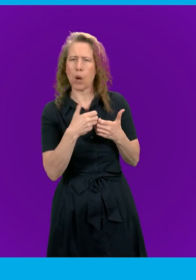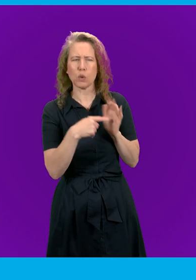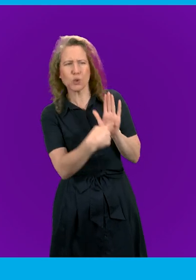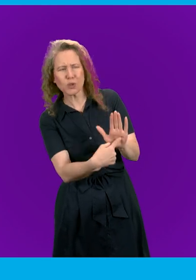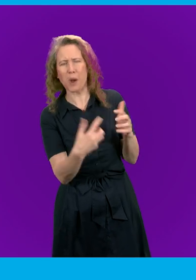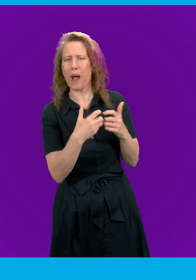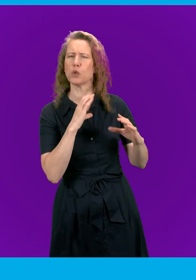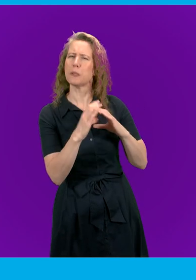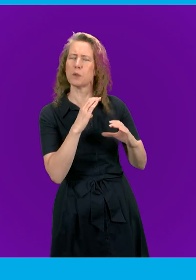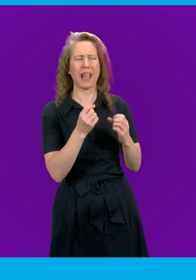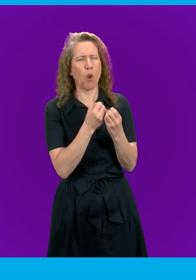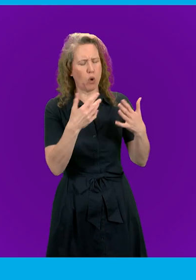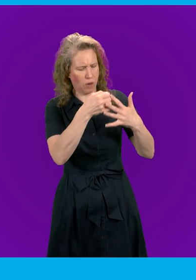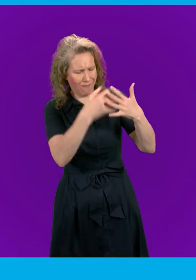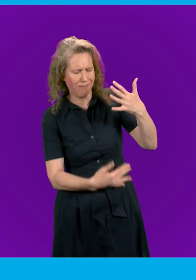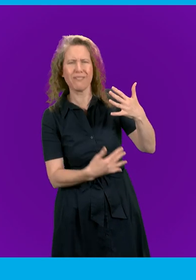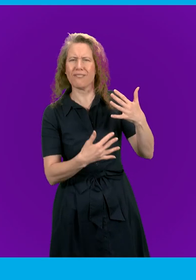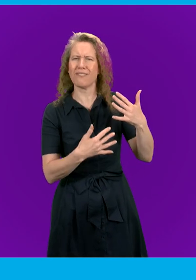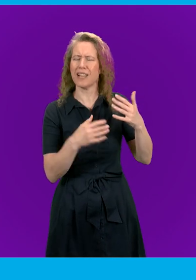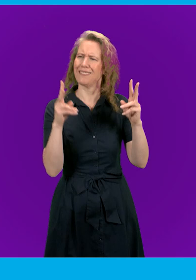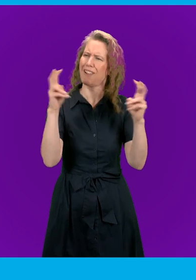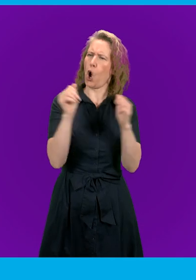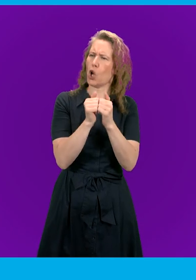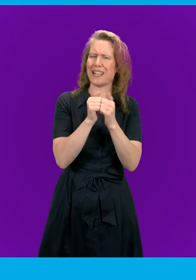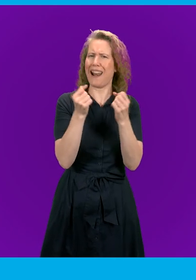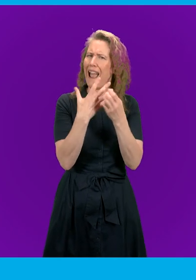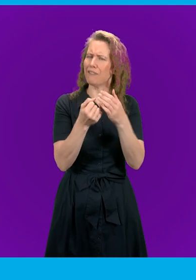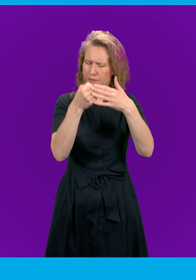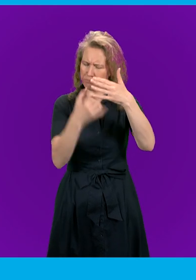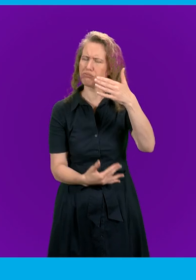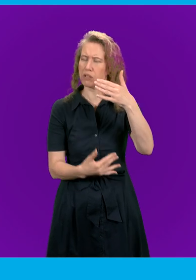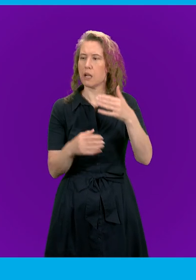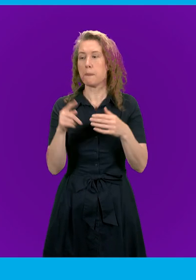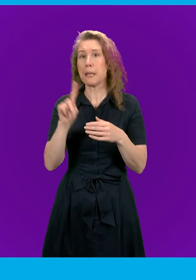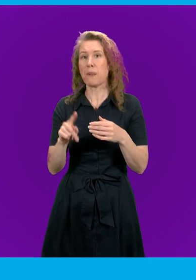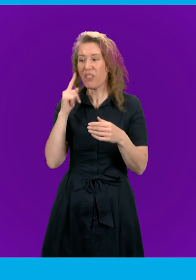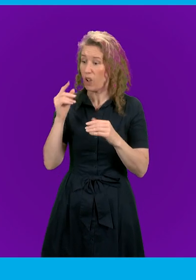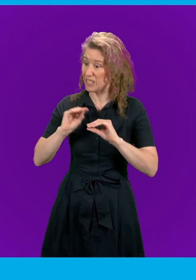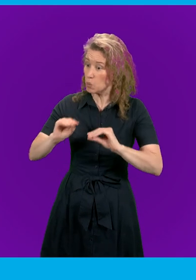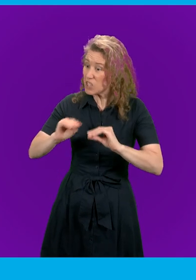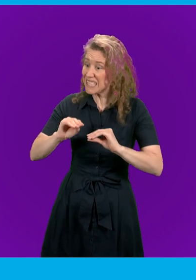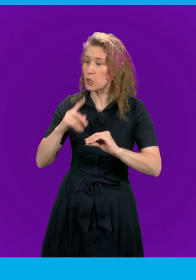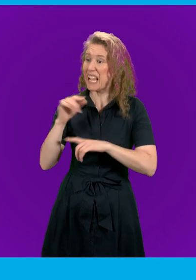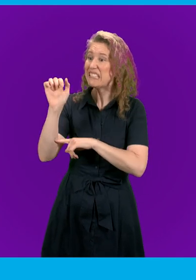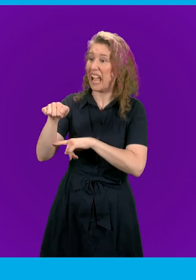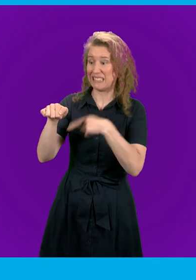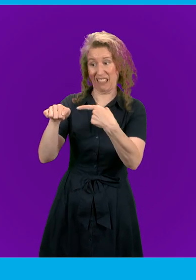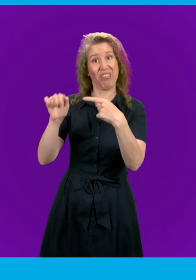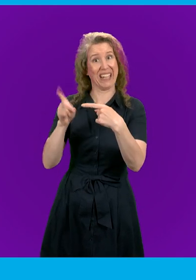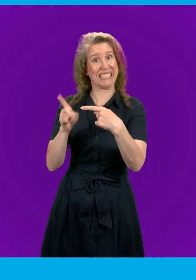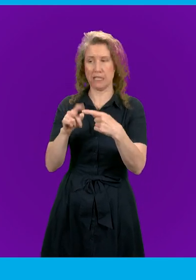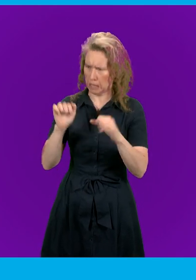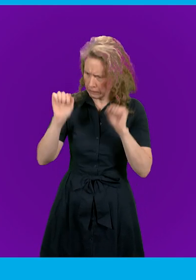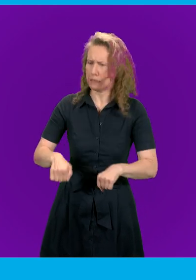of depth to the topic of consent, whereas I think people think, have you covered consent? Did you teach people how to say an